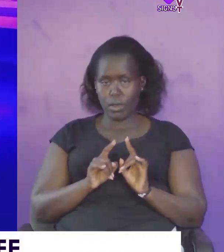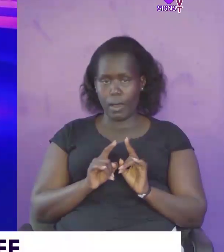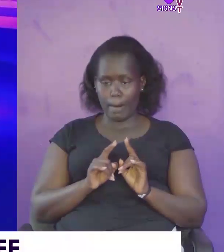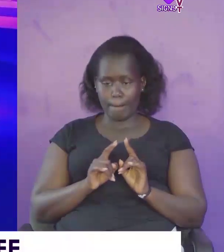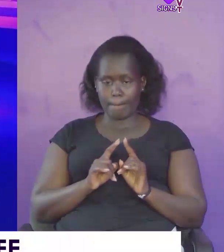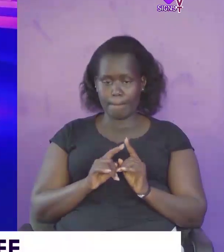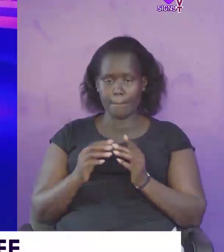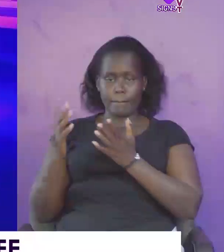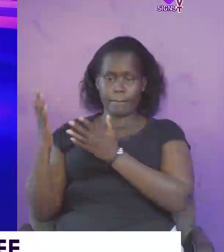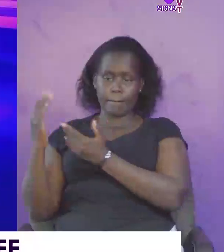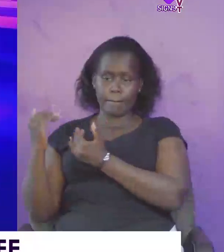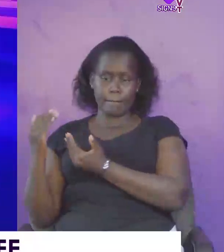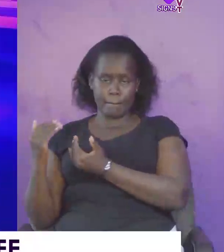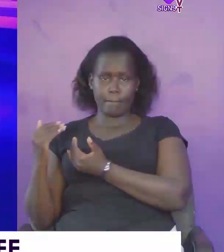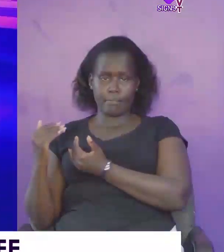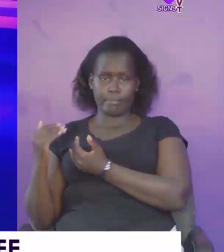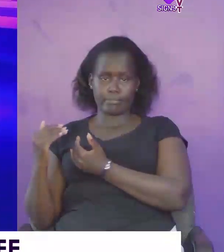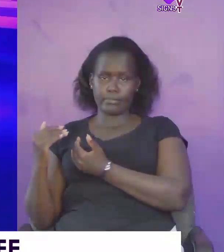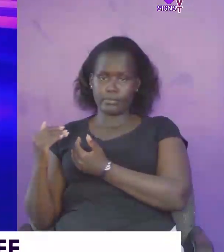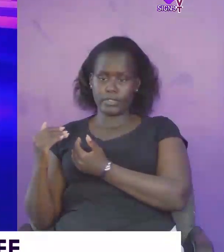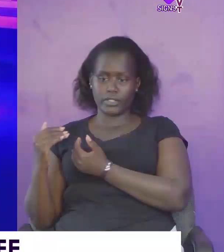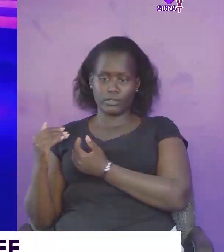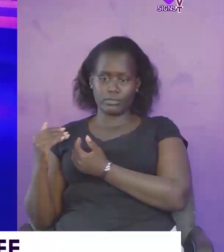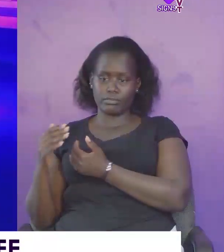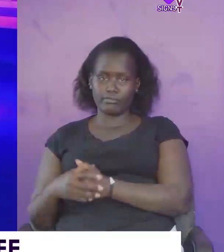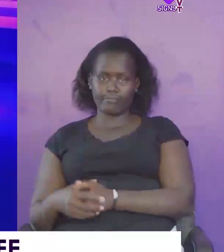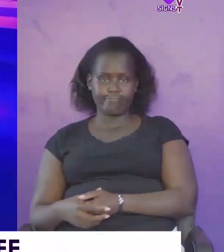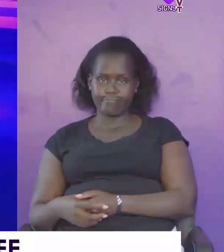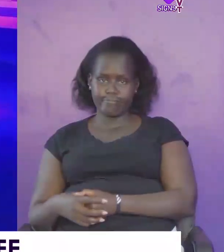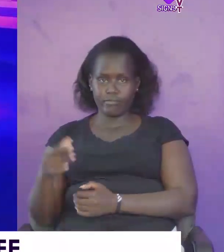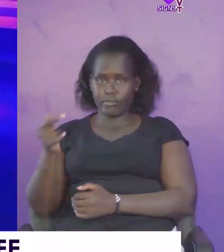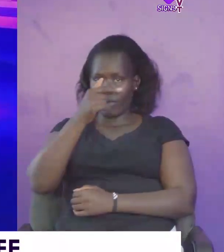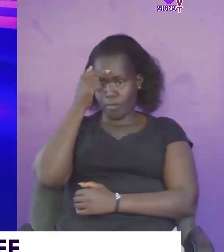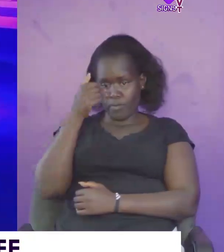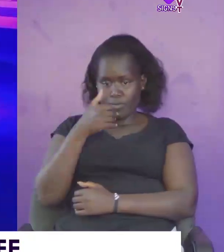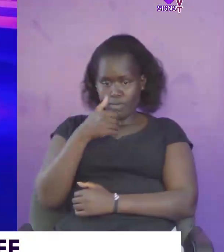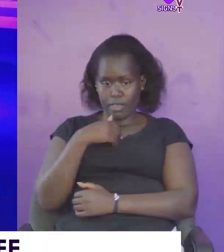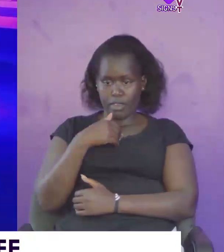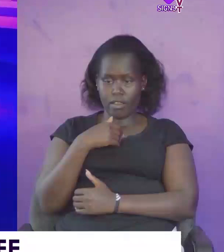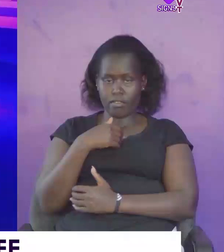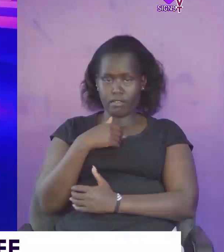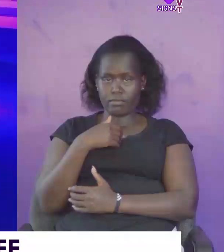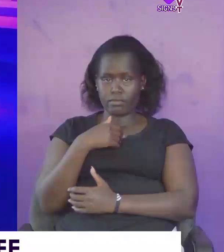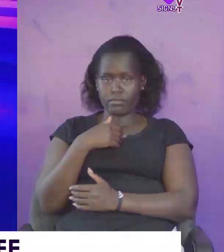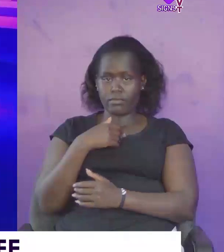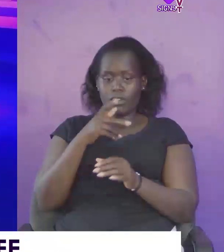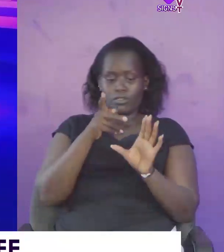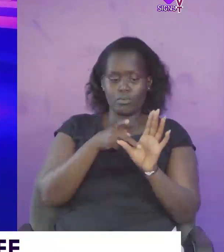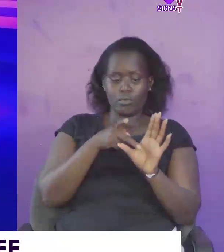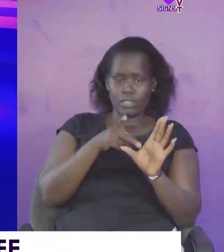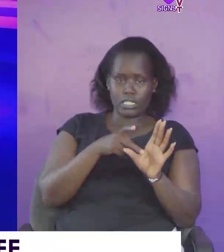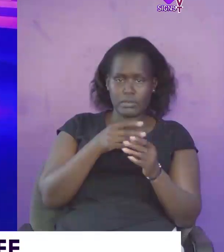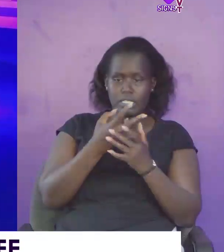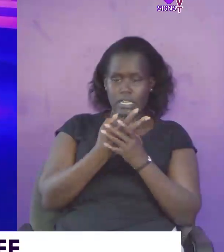they're expected, of course, because they bear the hardest blunt, to participate in both